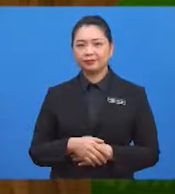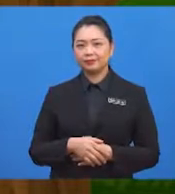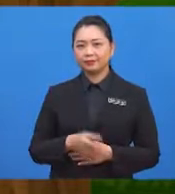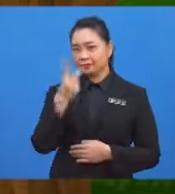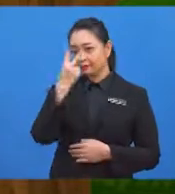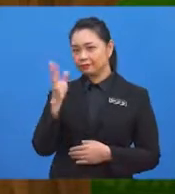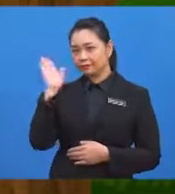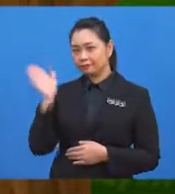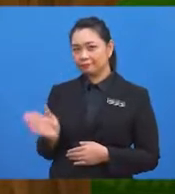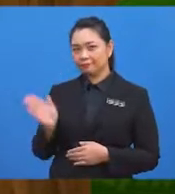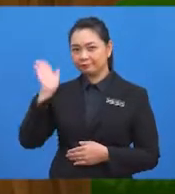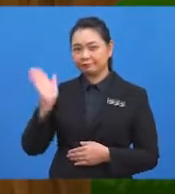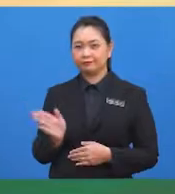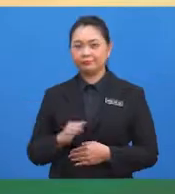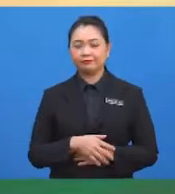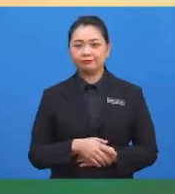now?